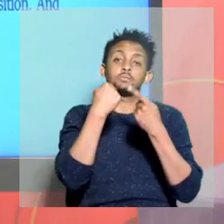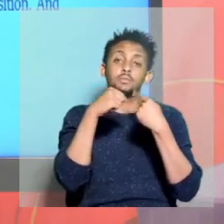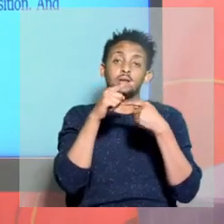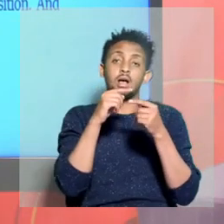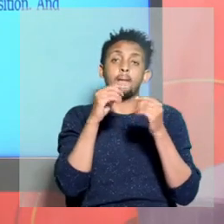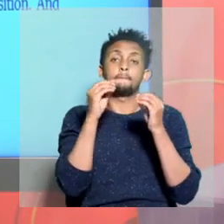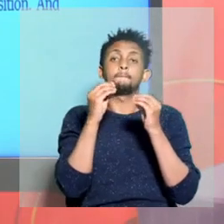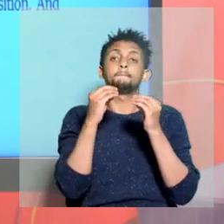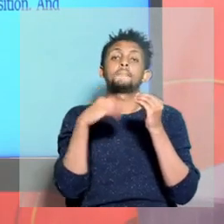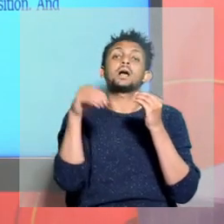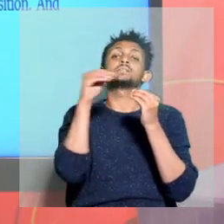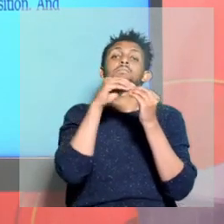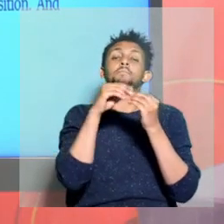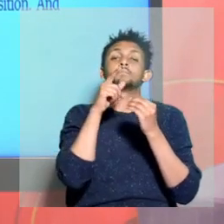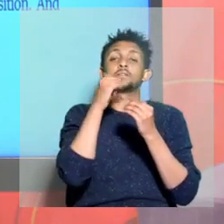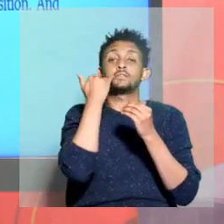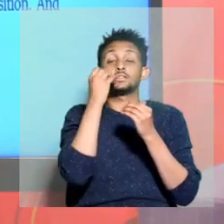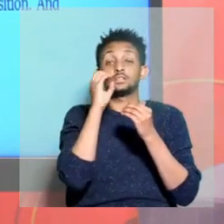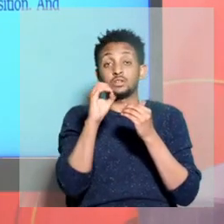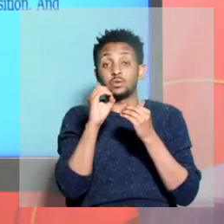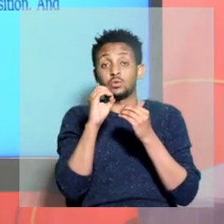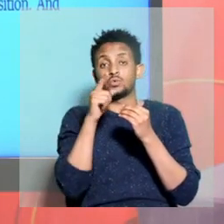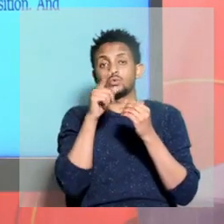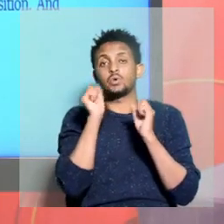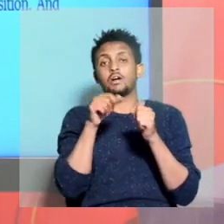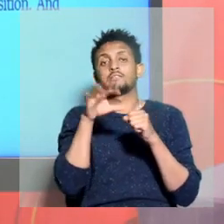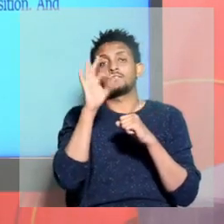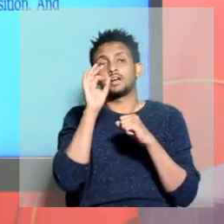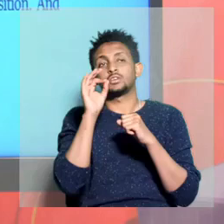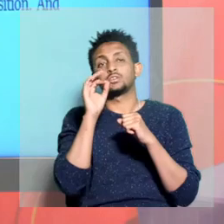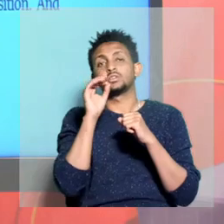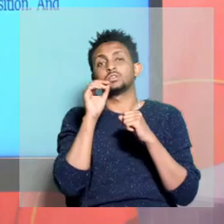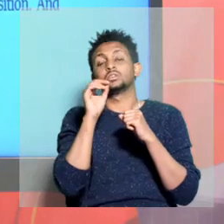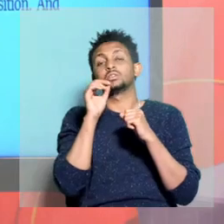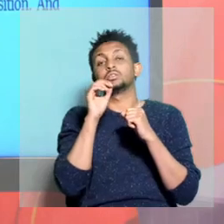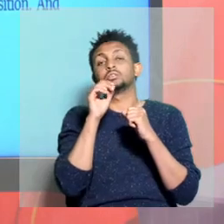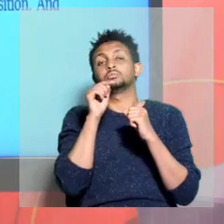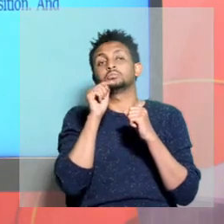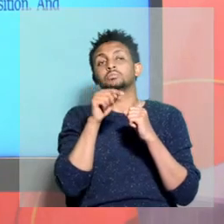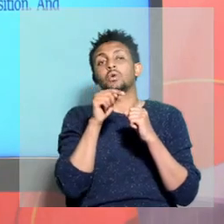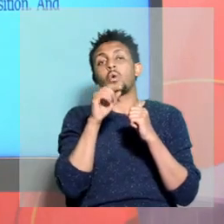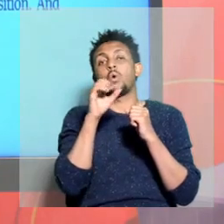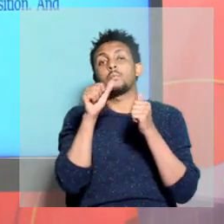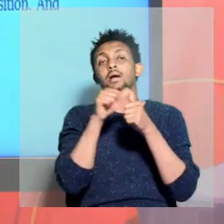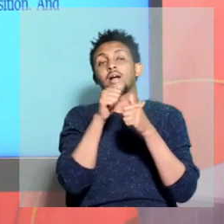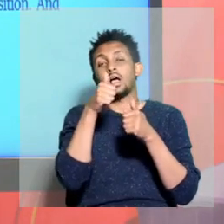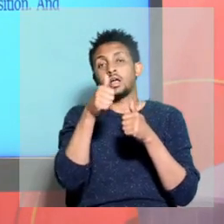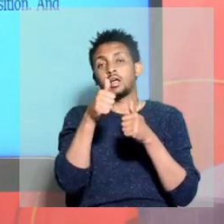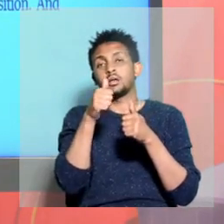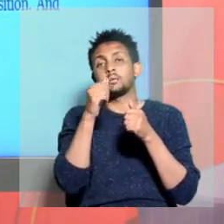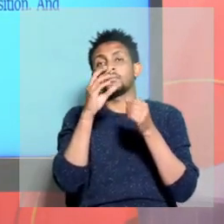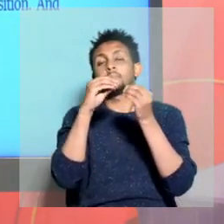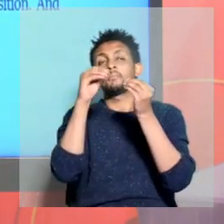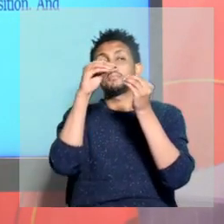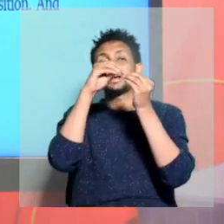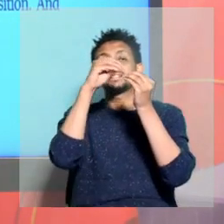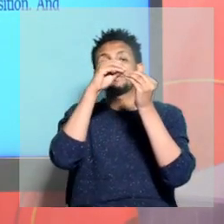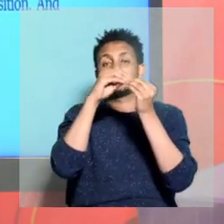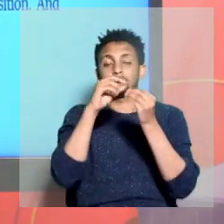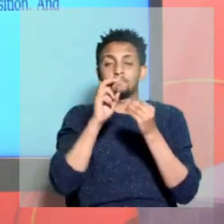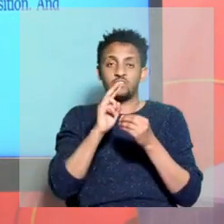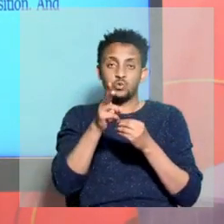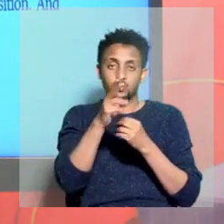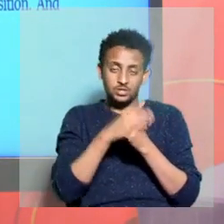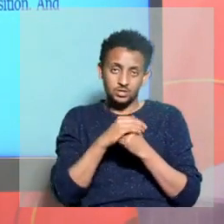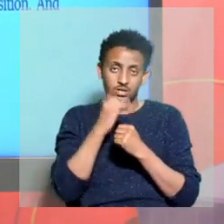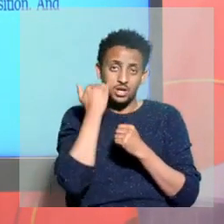becomes maximum, because if it is 0, we can find it to be omega a. And omega a is known to be the maximum